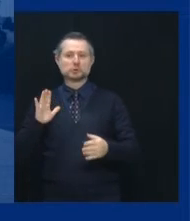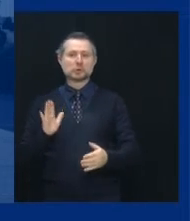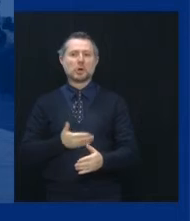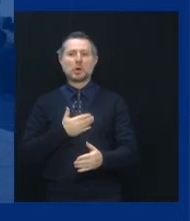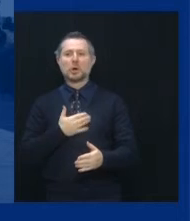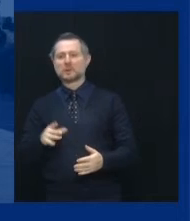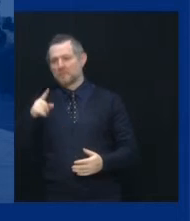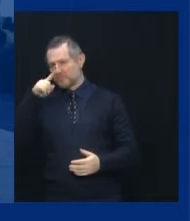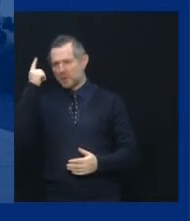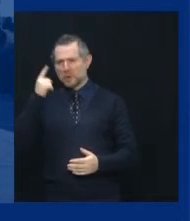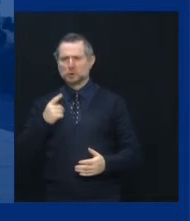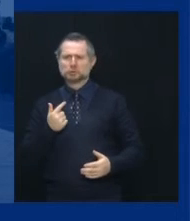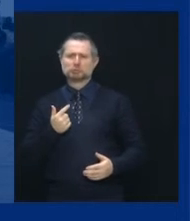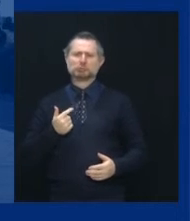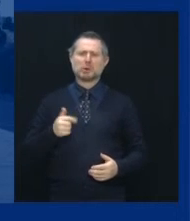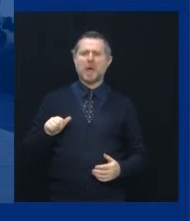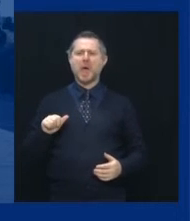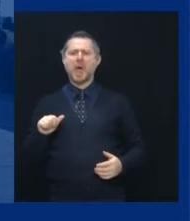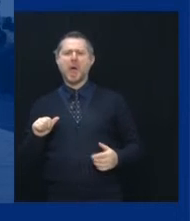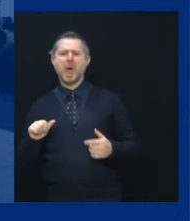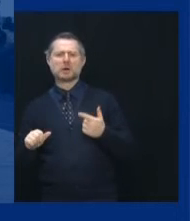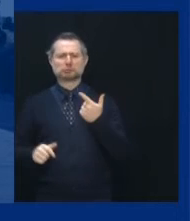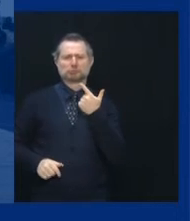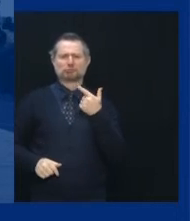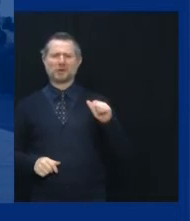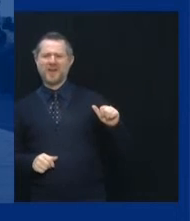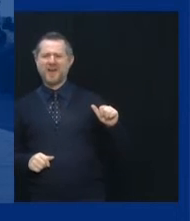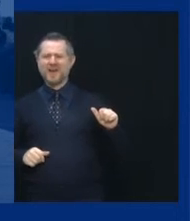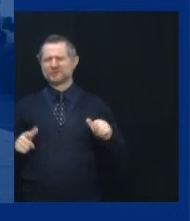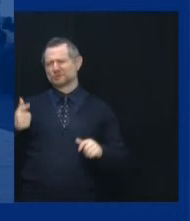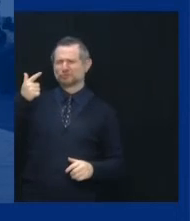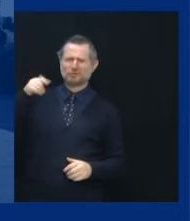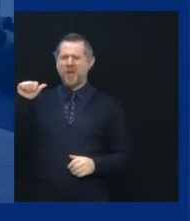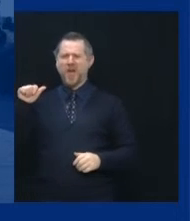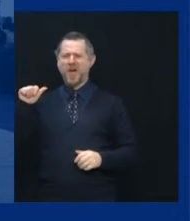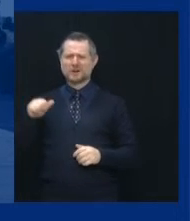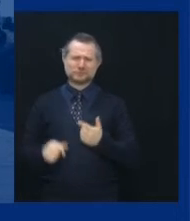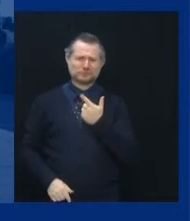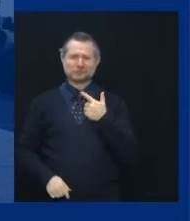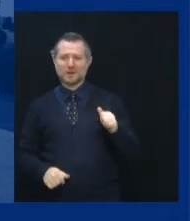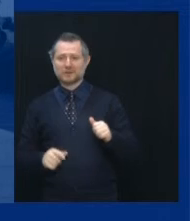tone, the mood. Now we all hear the music.